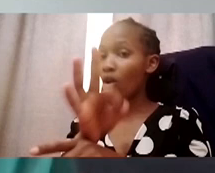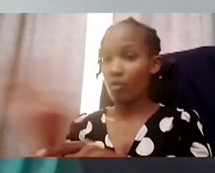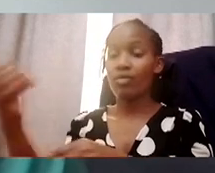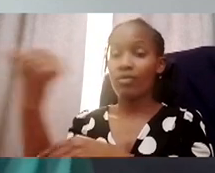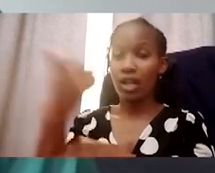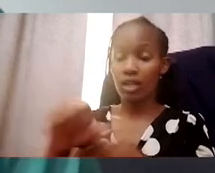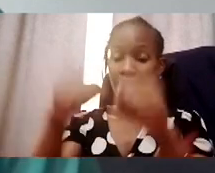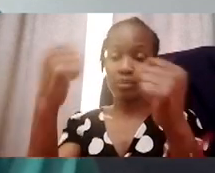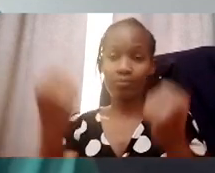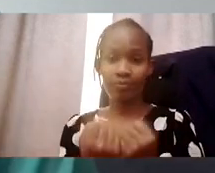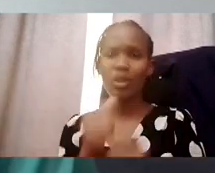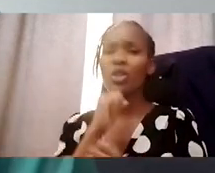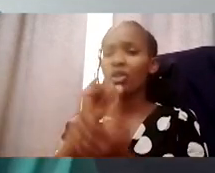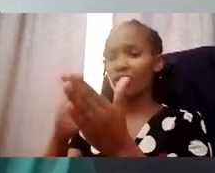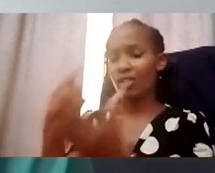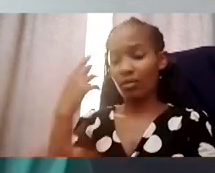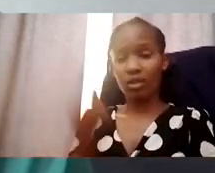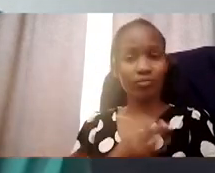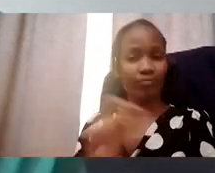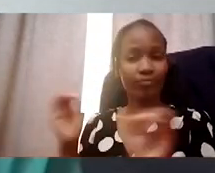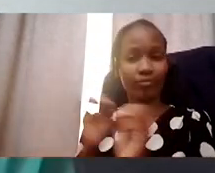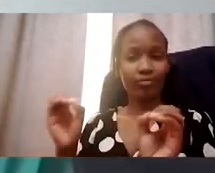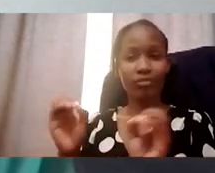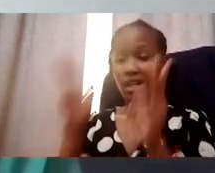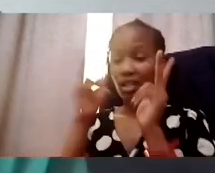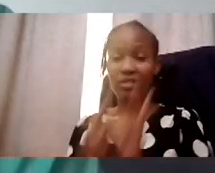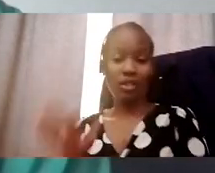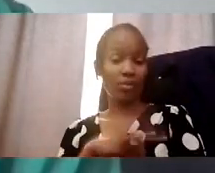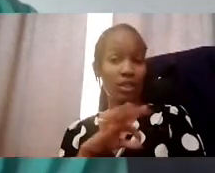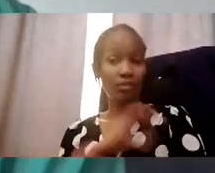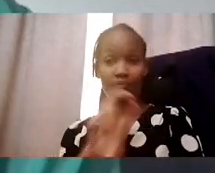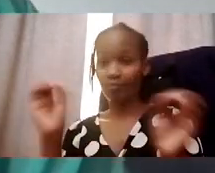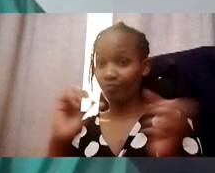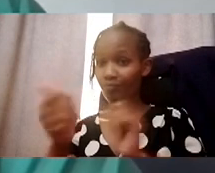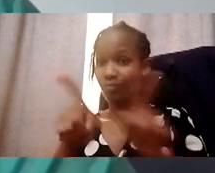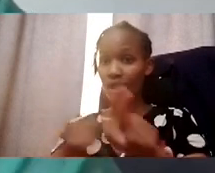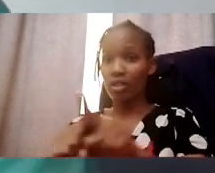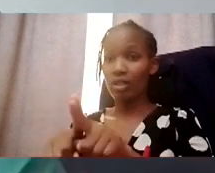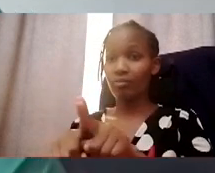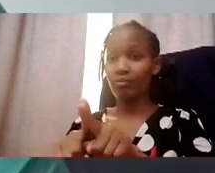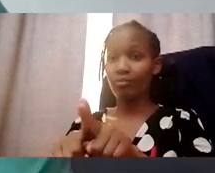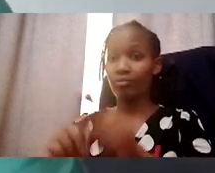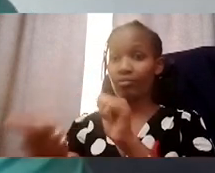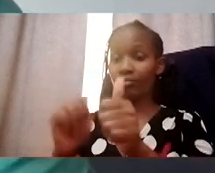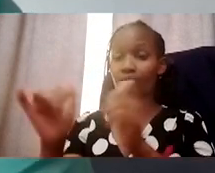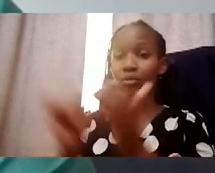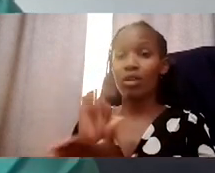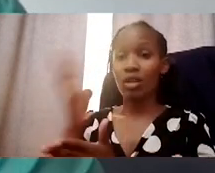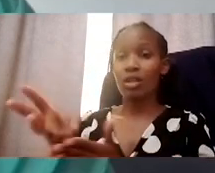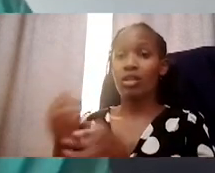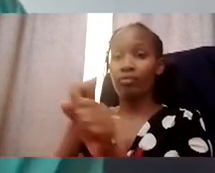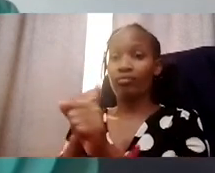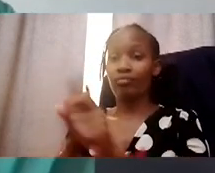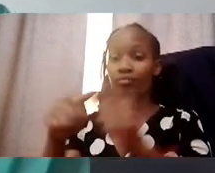It's not just for us about the physical benefits. Sports, it supports physical and mental well-being, teamwork, friendship, and